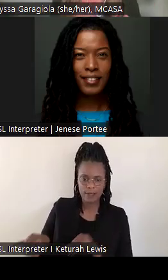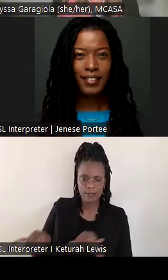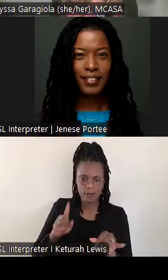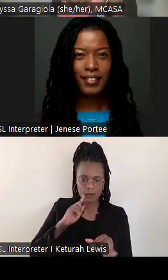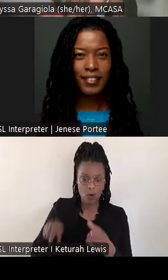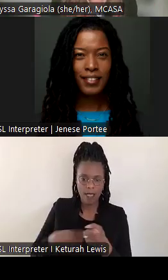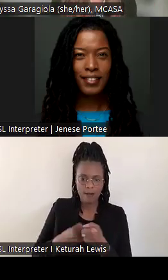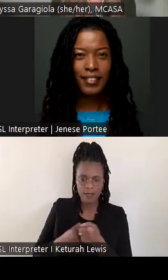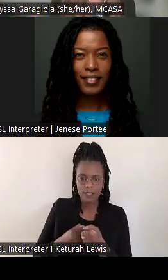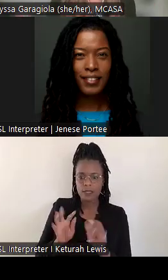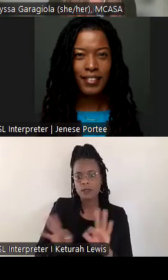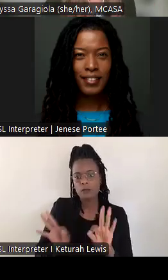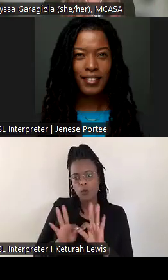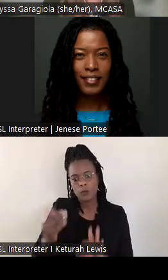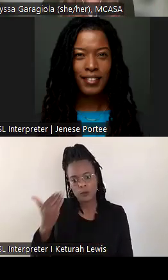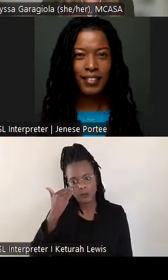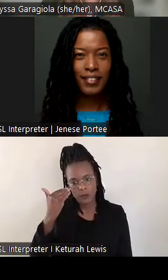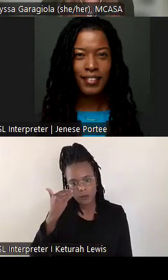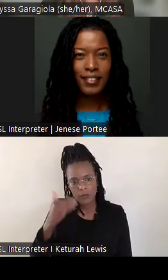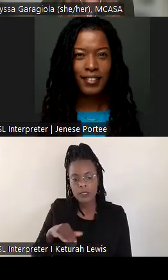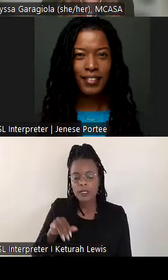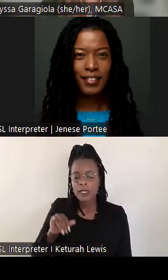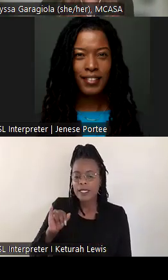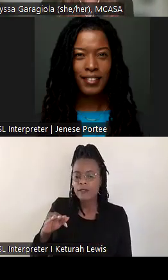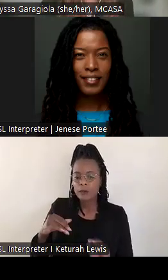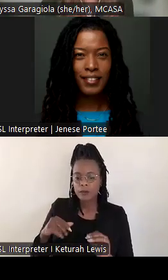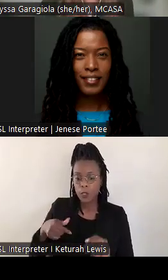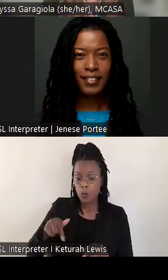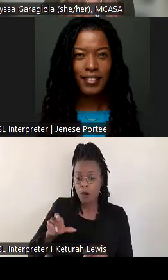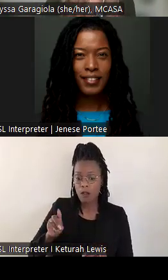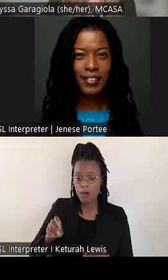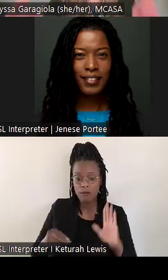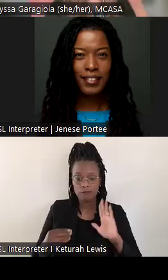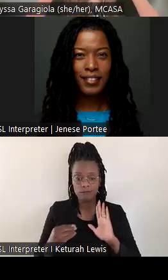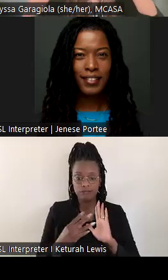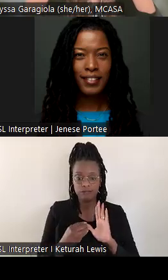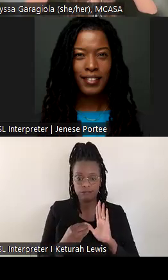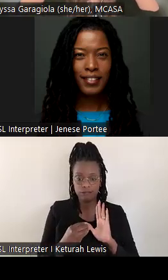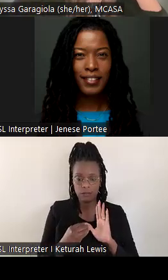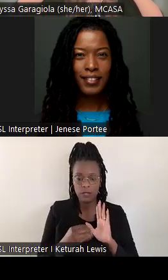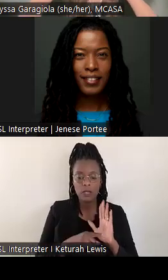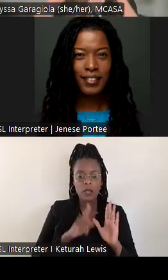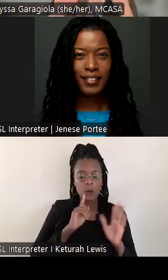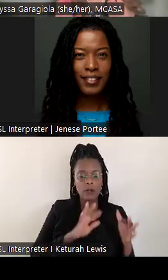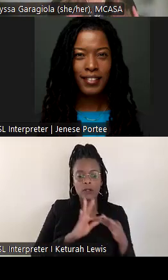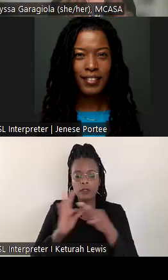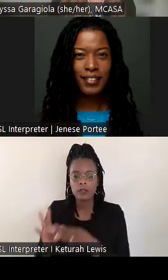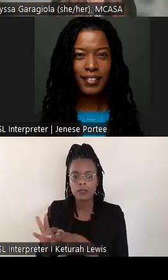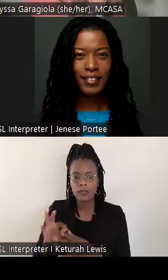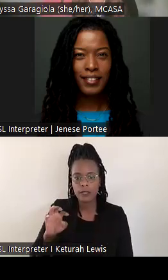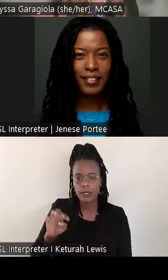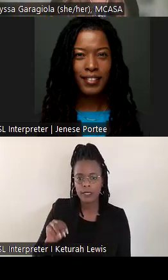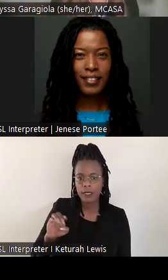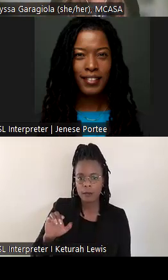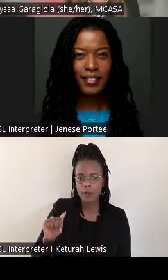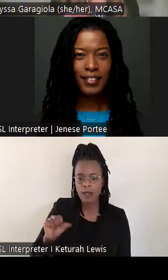to know. And if you go to the QR code here on the slide, this will take you to MCASA's PREA standards webpage, and